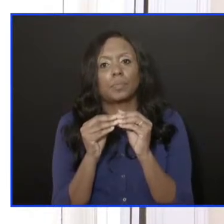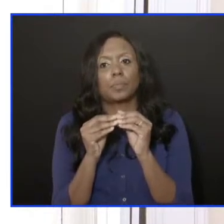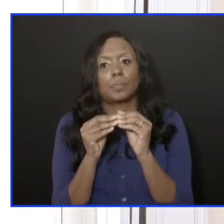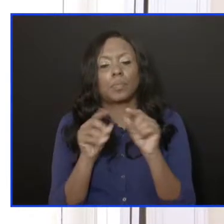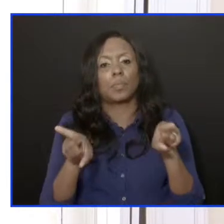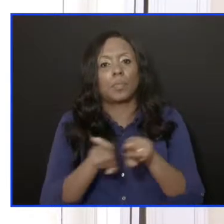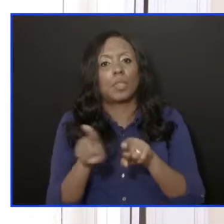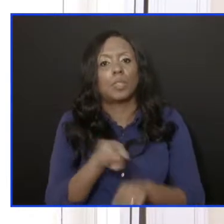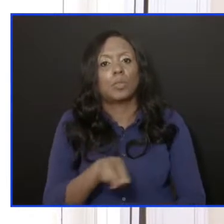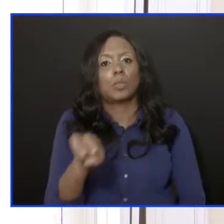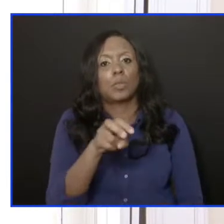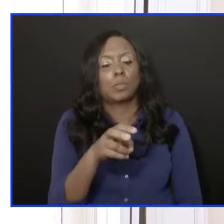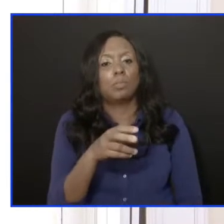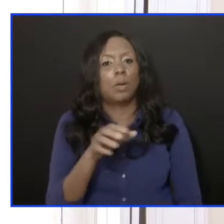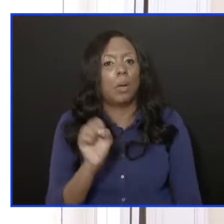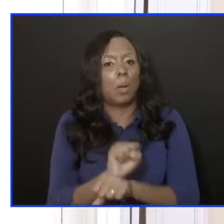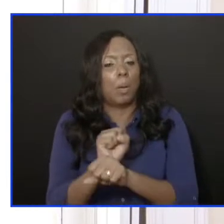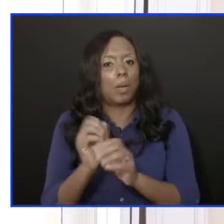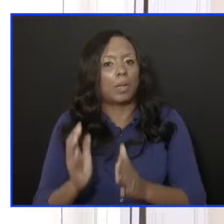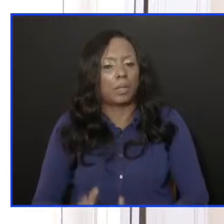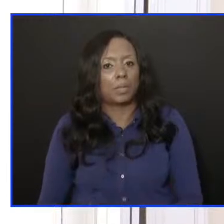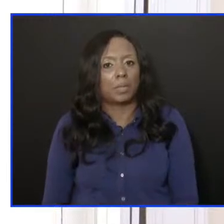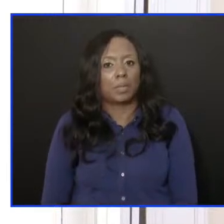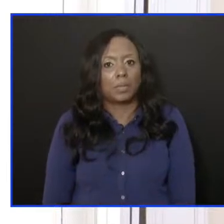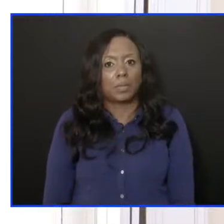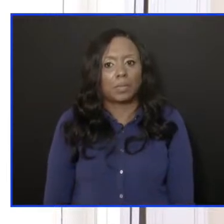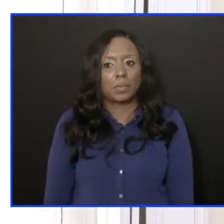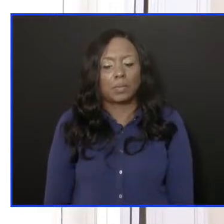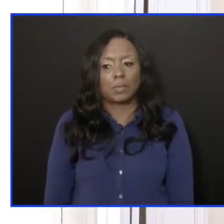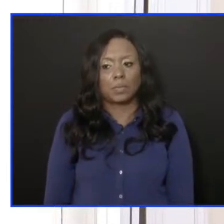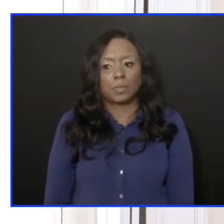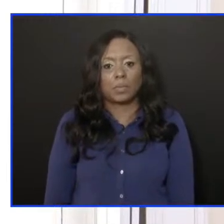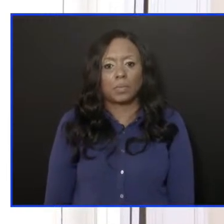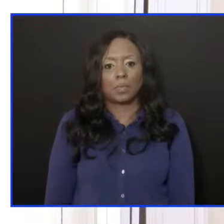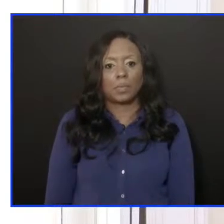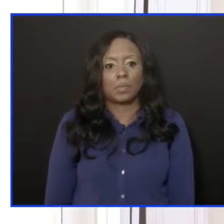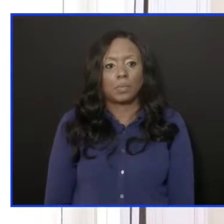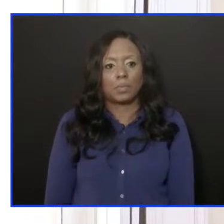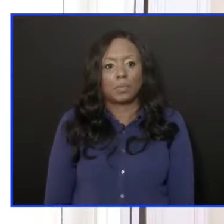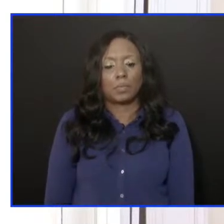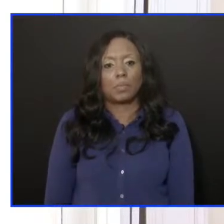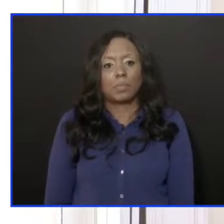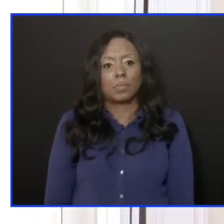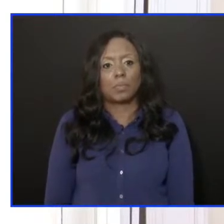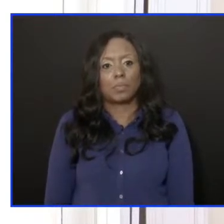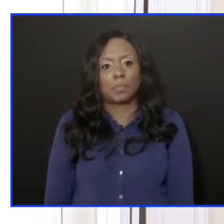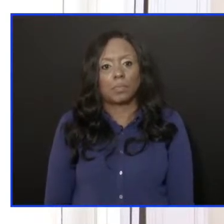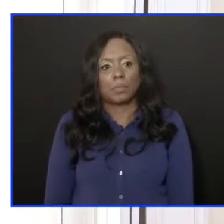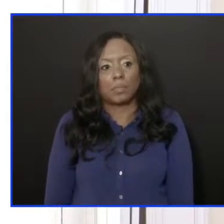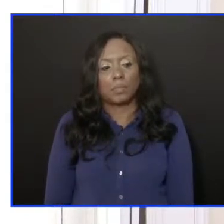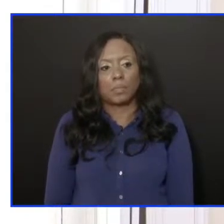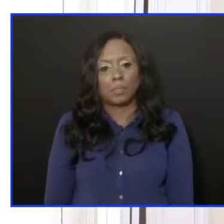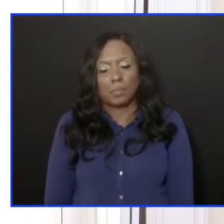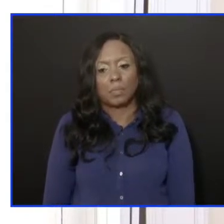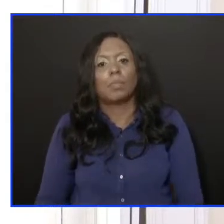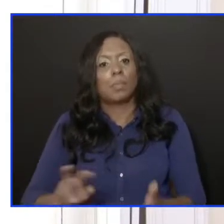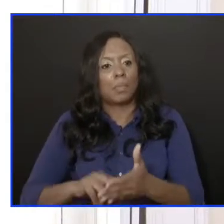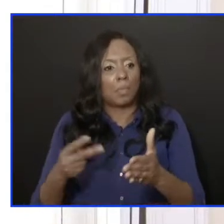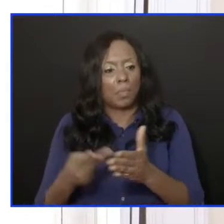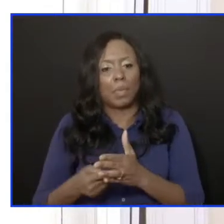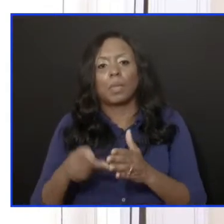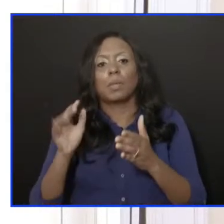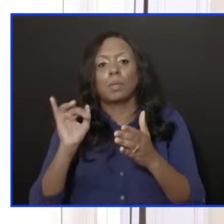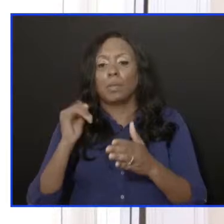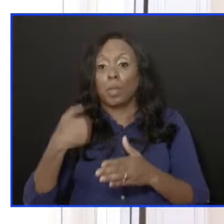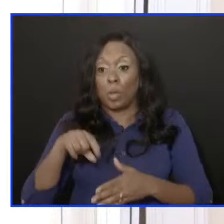and hospitality workers, so that the majority of those frontline workers can roll seamlessly as we complete the discussions